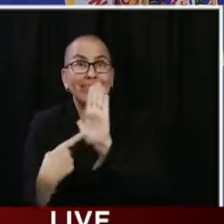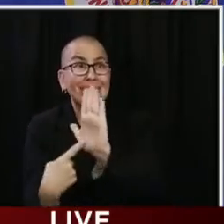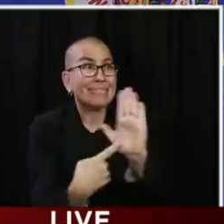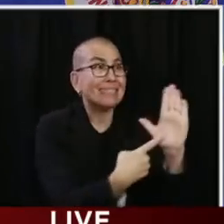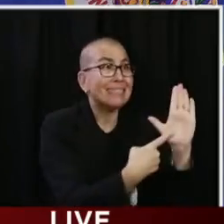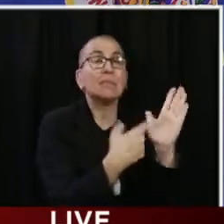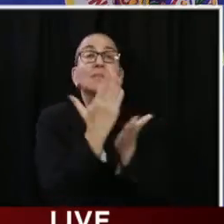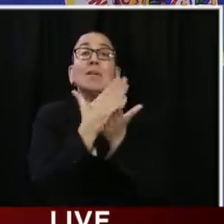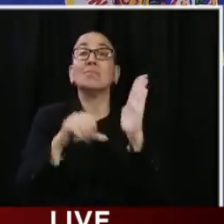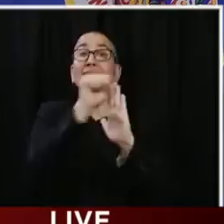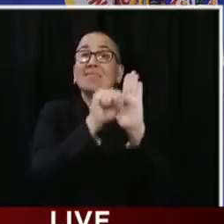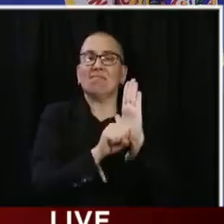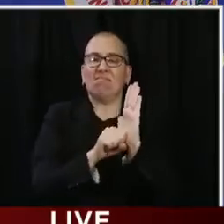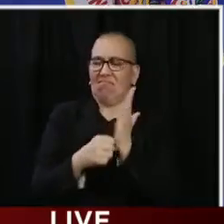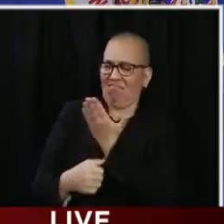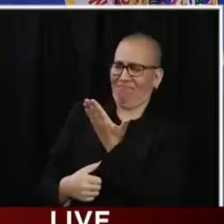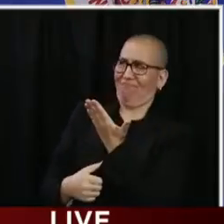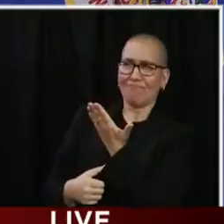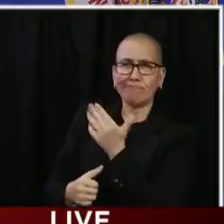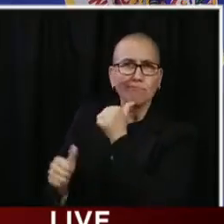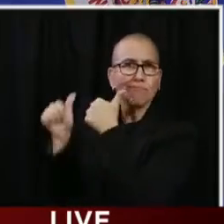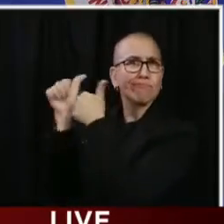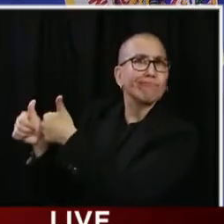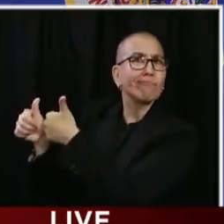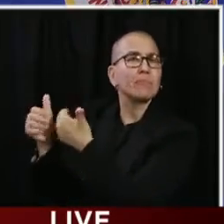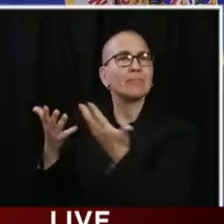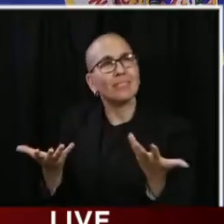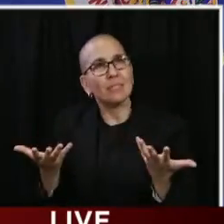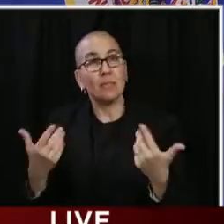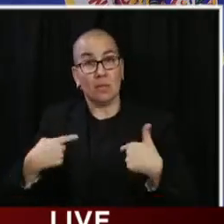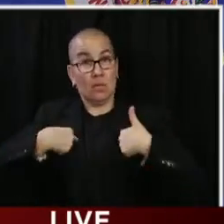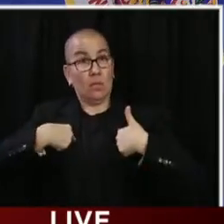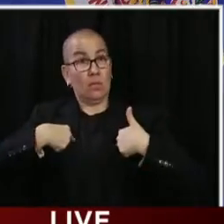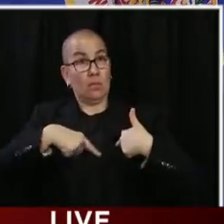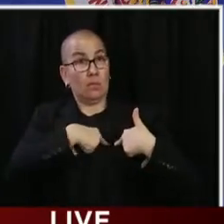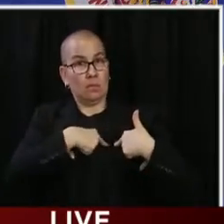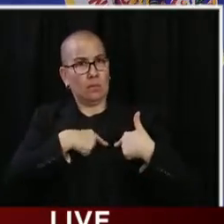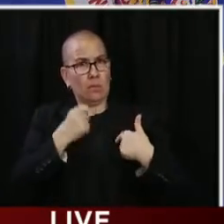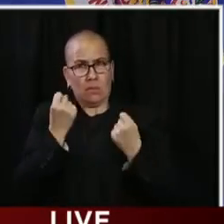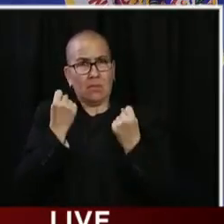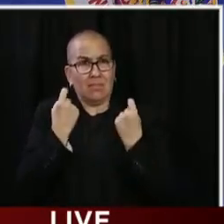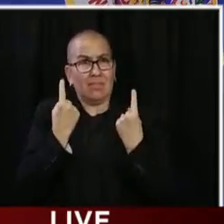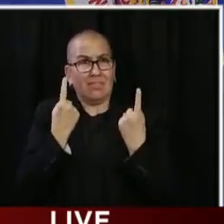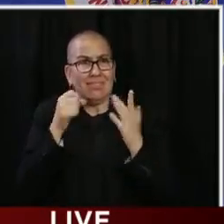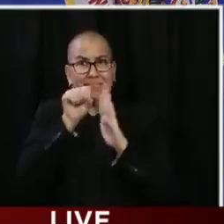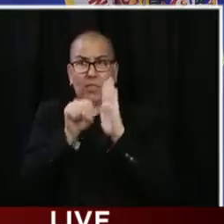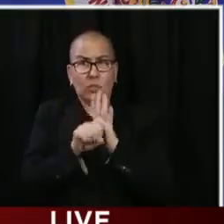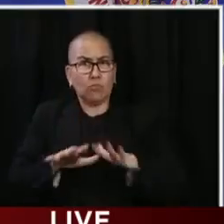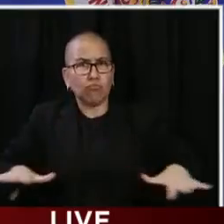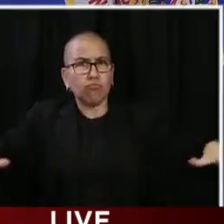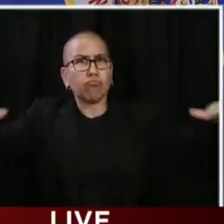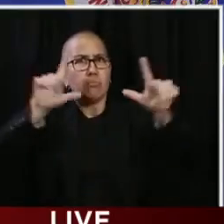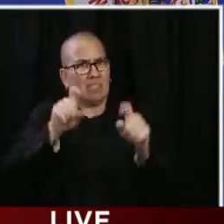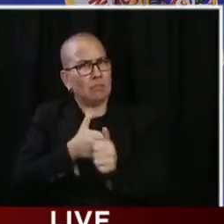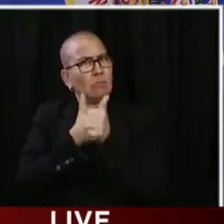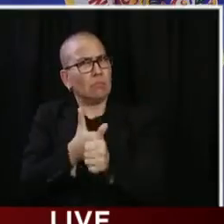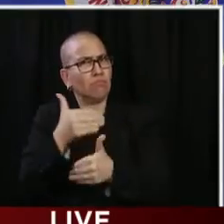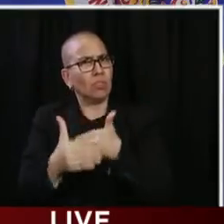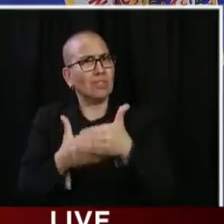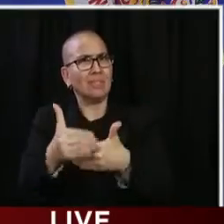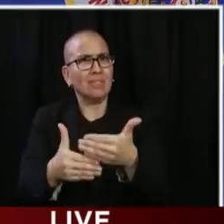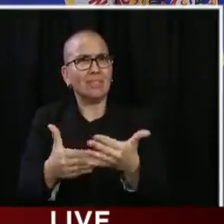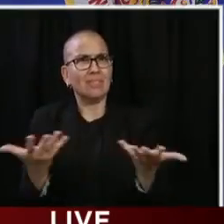Here in Minnesota, we took the seriously that states were going to be responsible for this. We needed to stand up and figure out our own testing plan. I